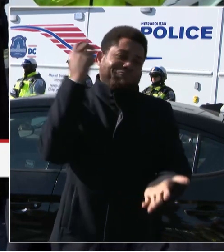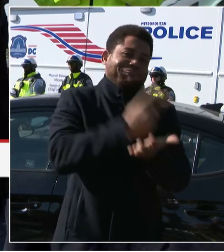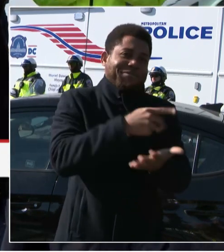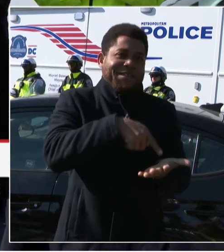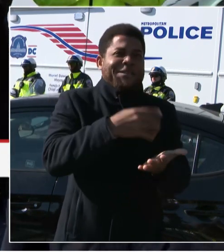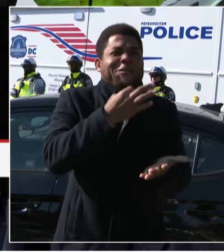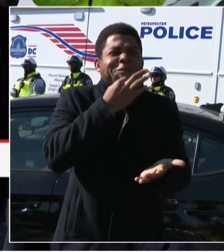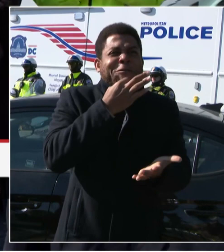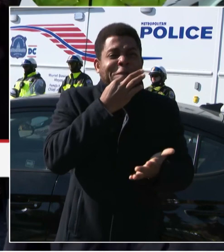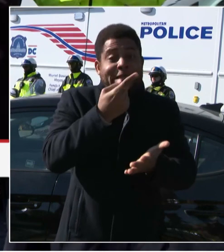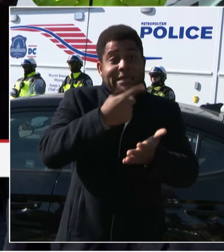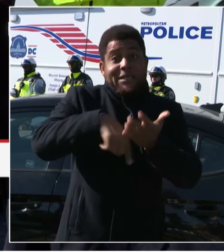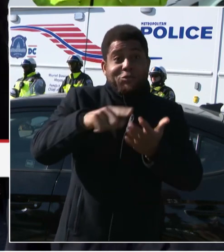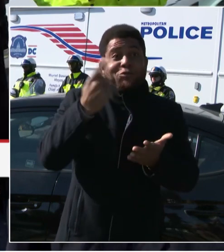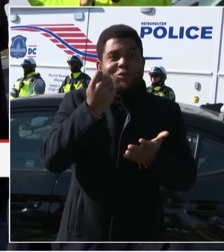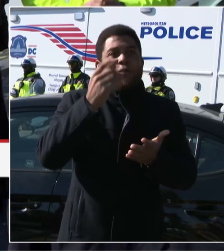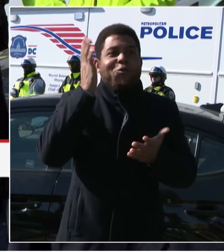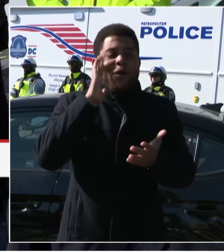to that.